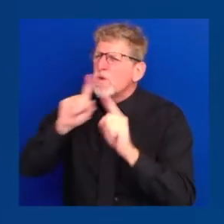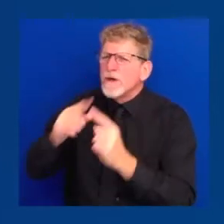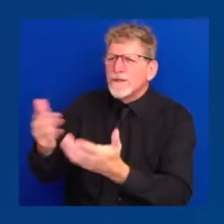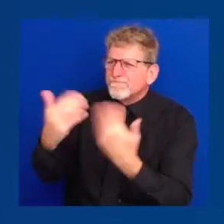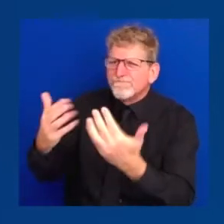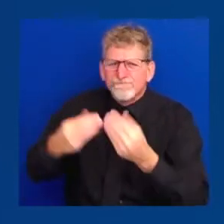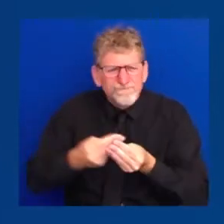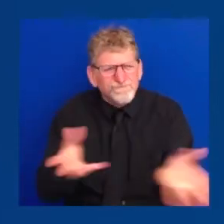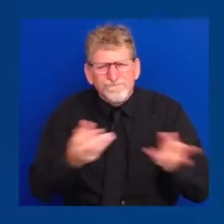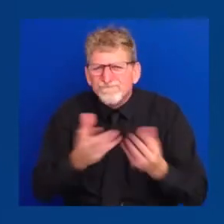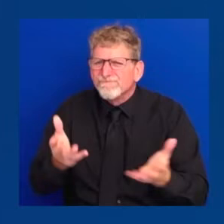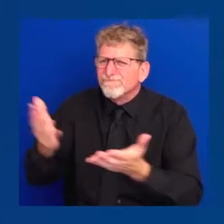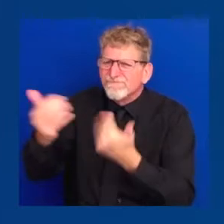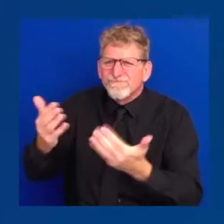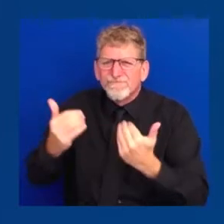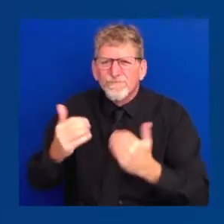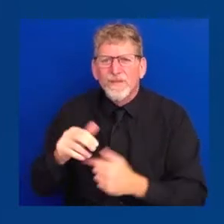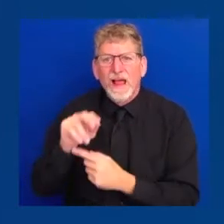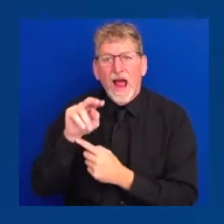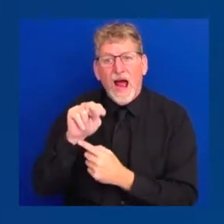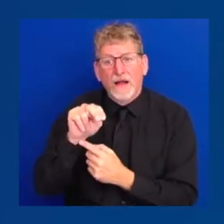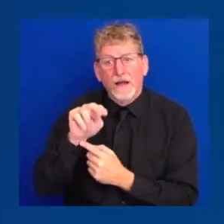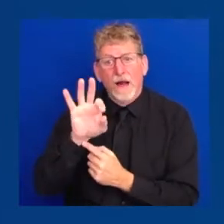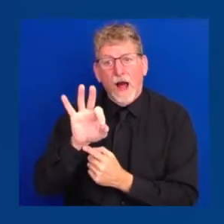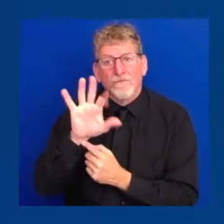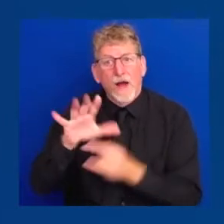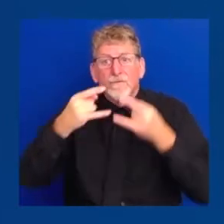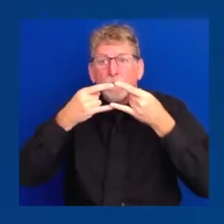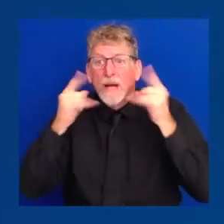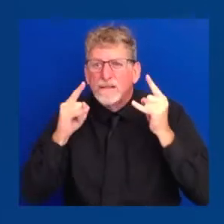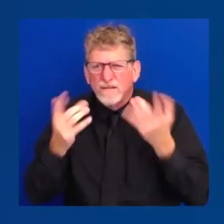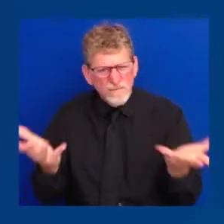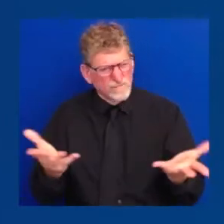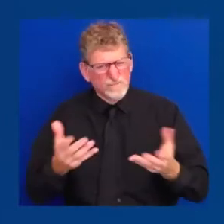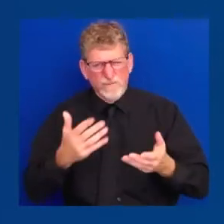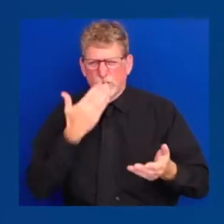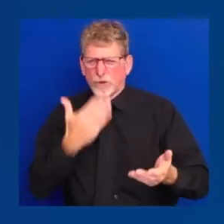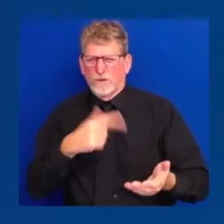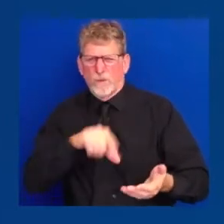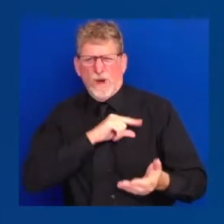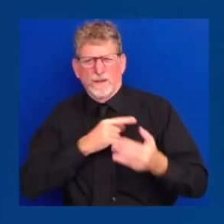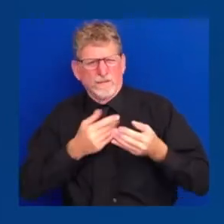at local pharmacies, grocery stores, and community health centers across the country.